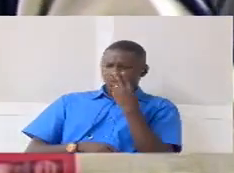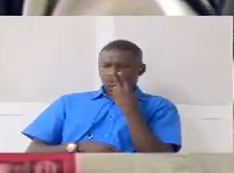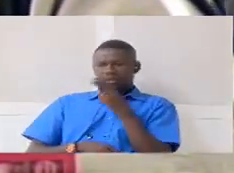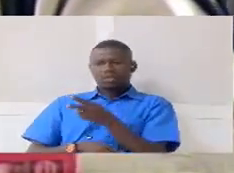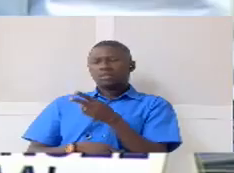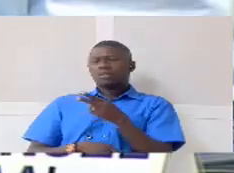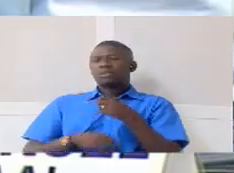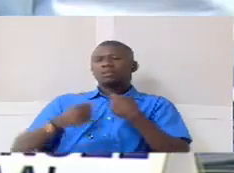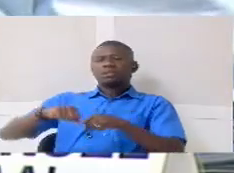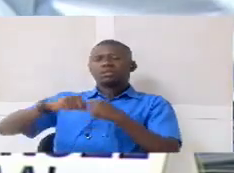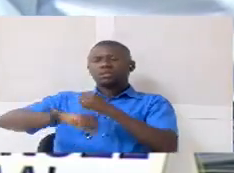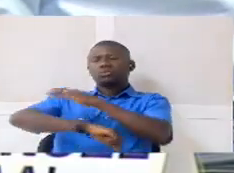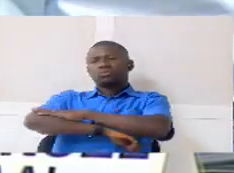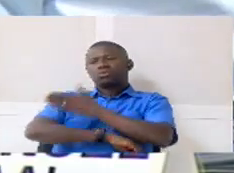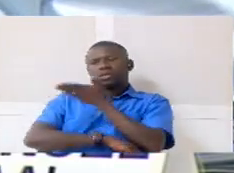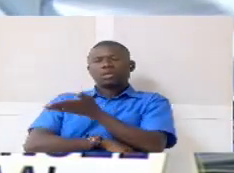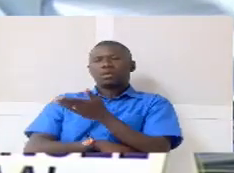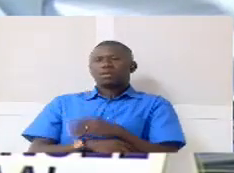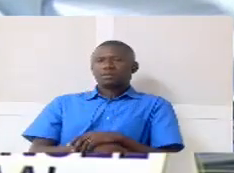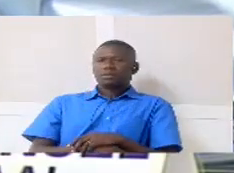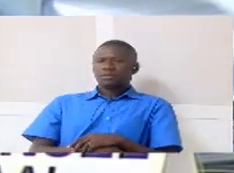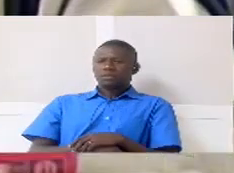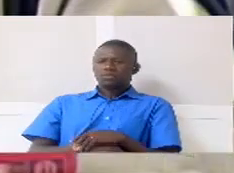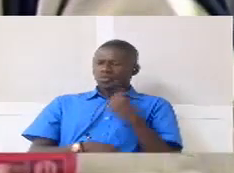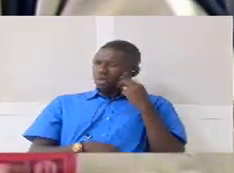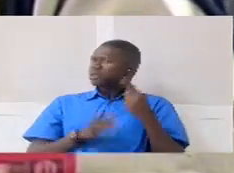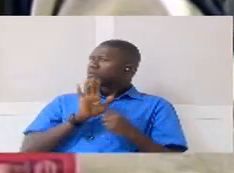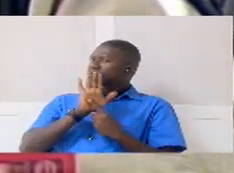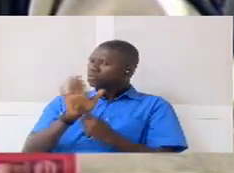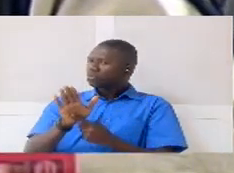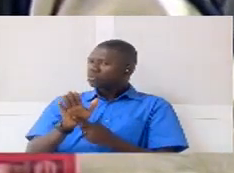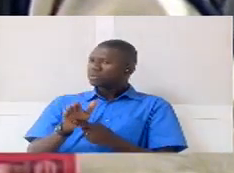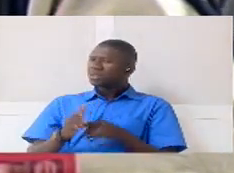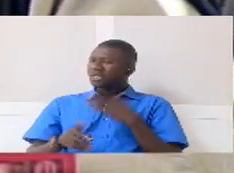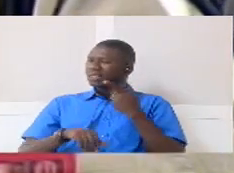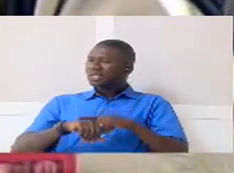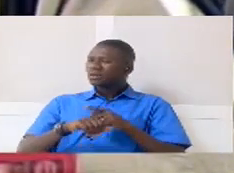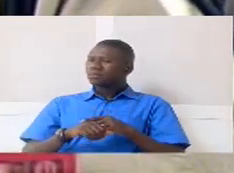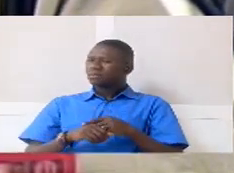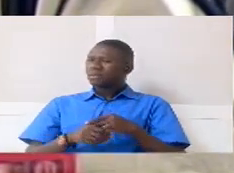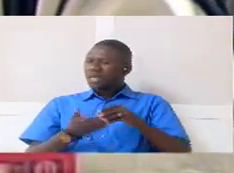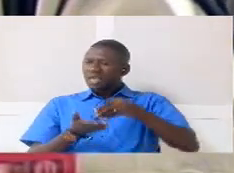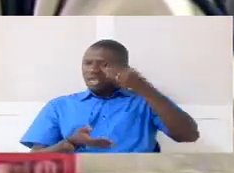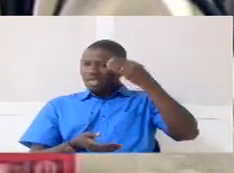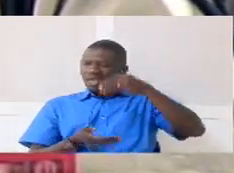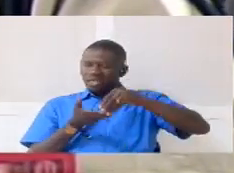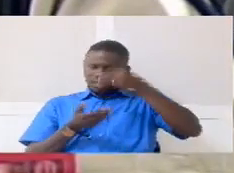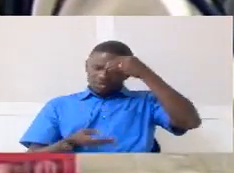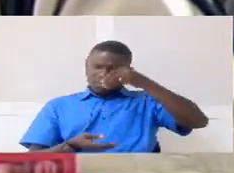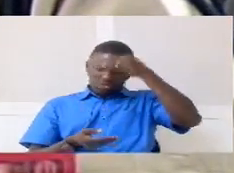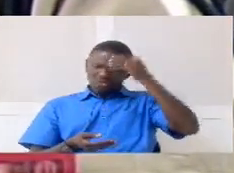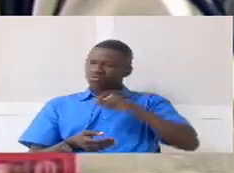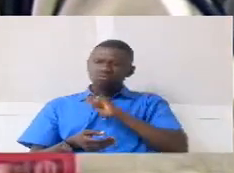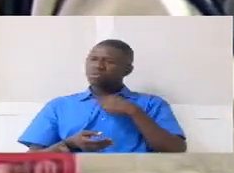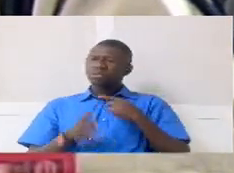training school. I saw only a few of them at the training school. So why did they not want to go to prisons? So what this told